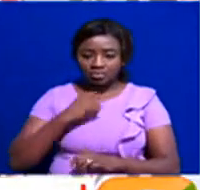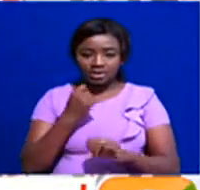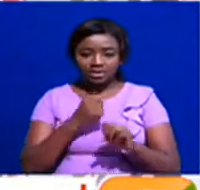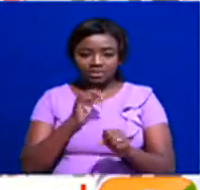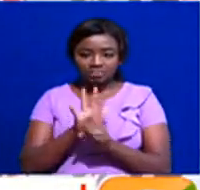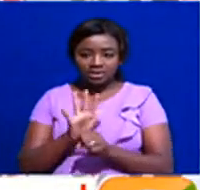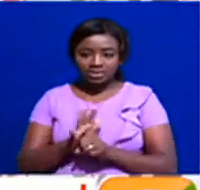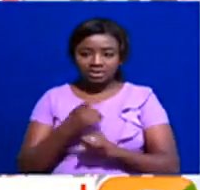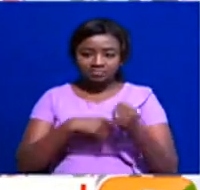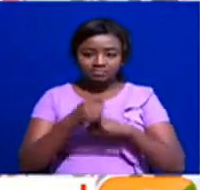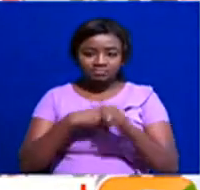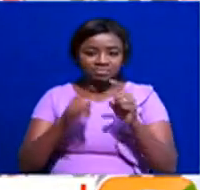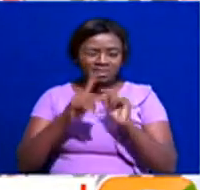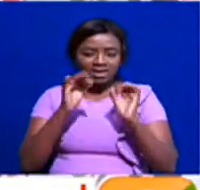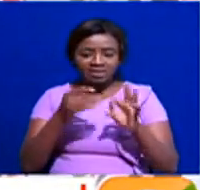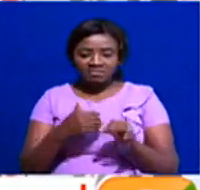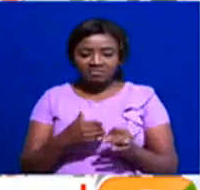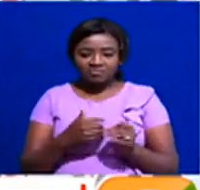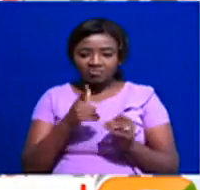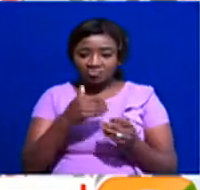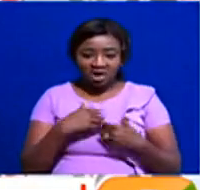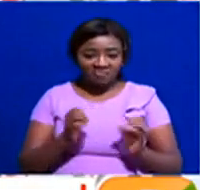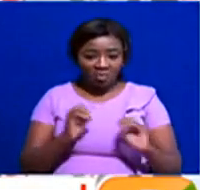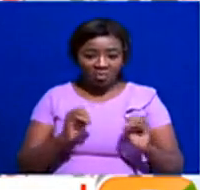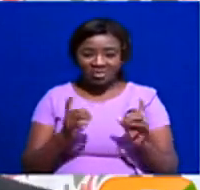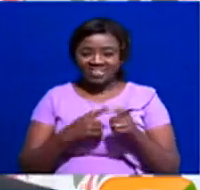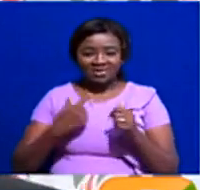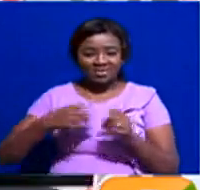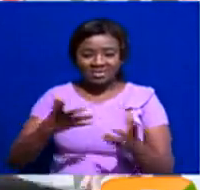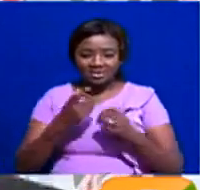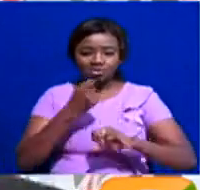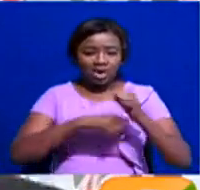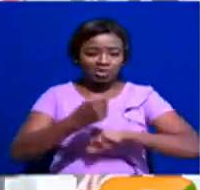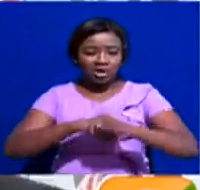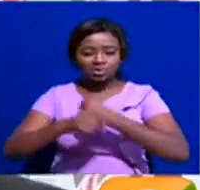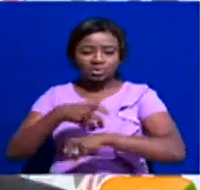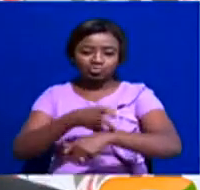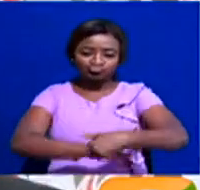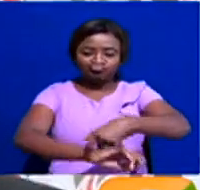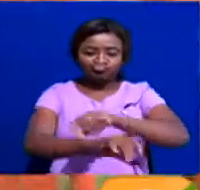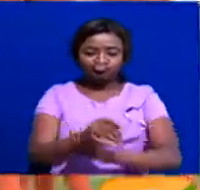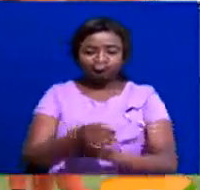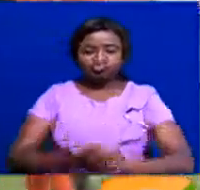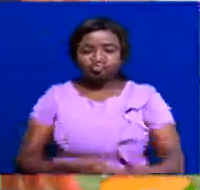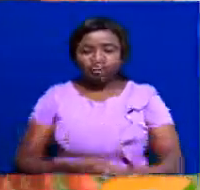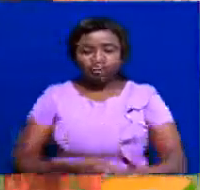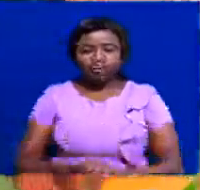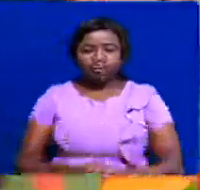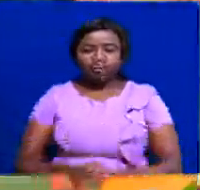box. So when you don't have, you need to be aggressive in both box, offensively and defensively.